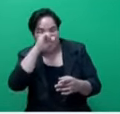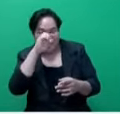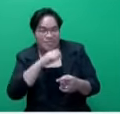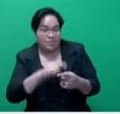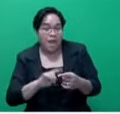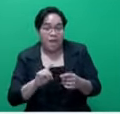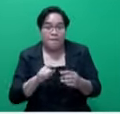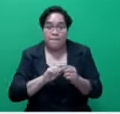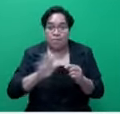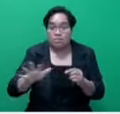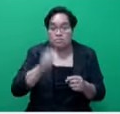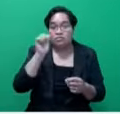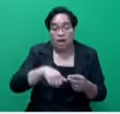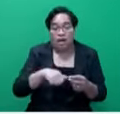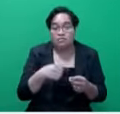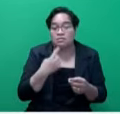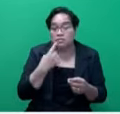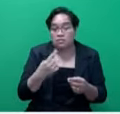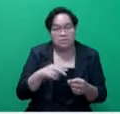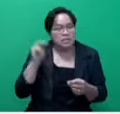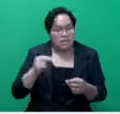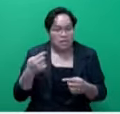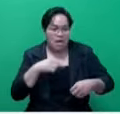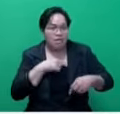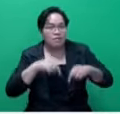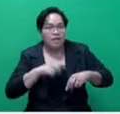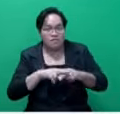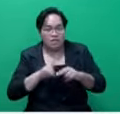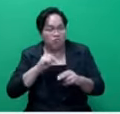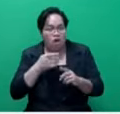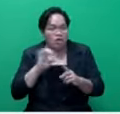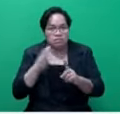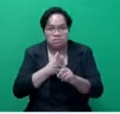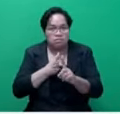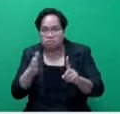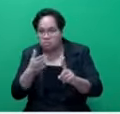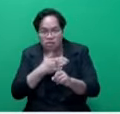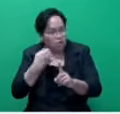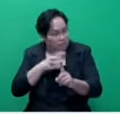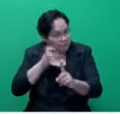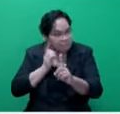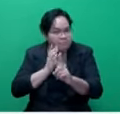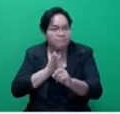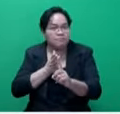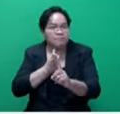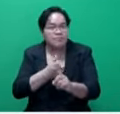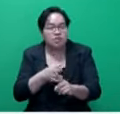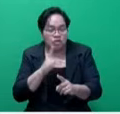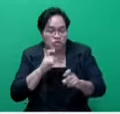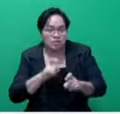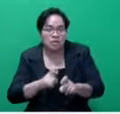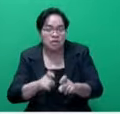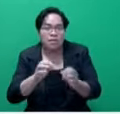Excellency rightfully points out the need for us to stay the course with the current national budget and the